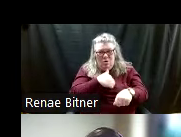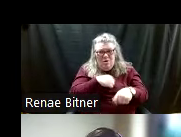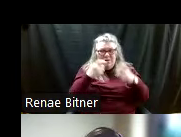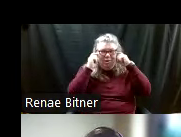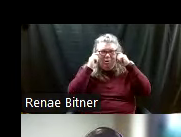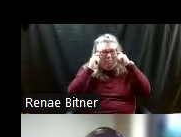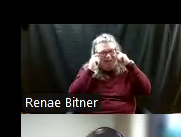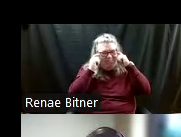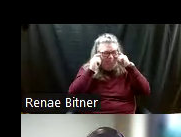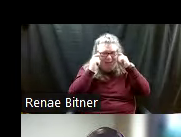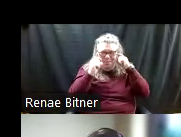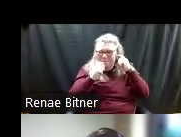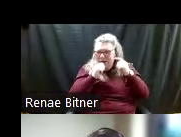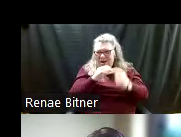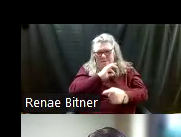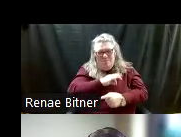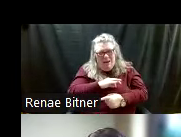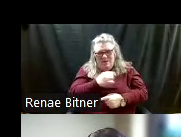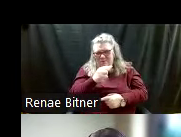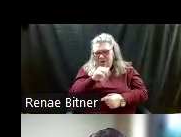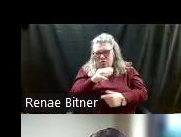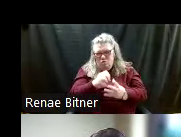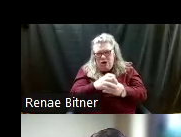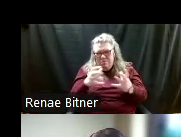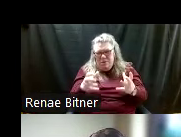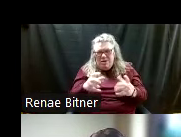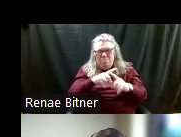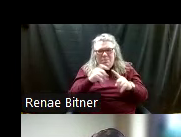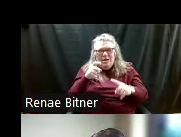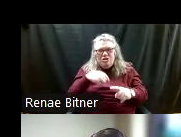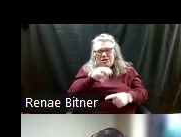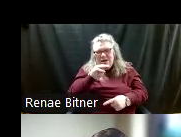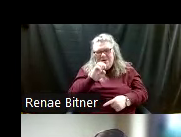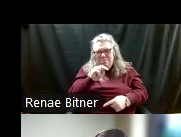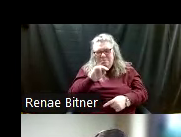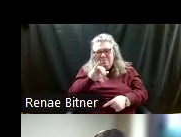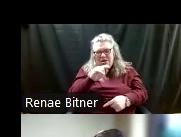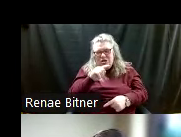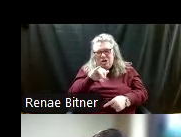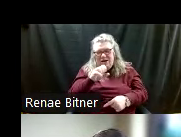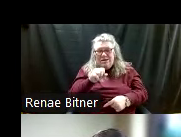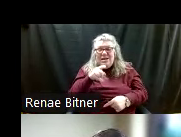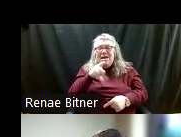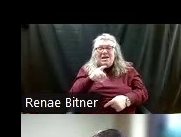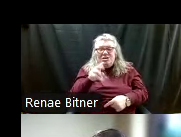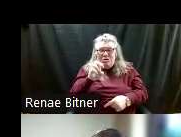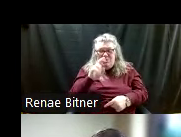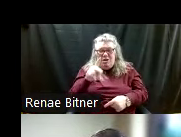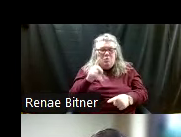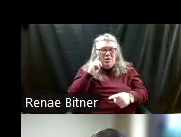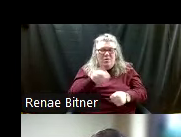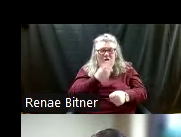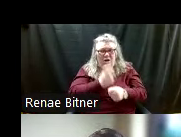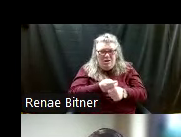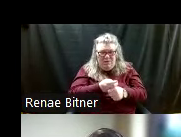not do much, but because she had had that meningitis and she was at risk for ossification of her cochleas, it